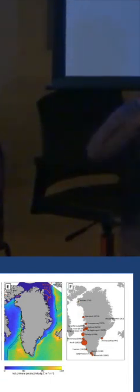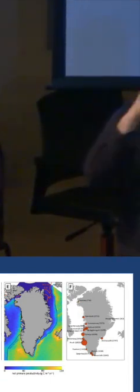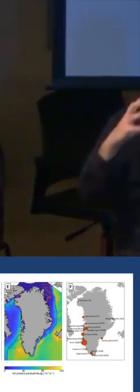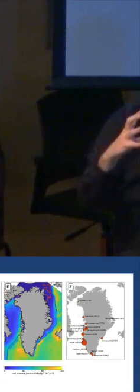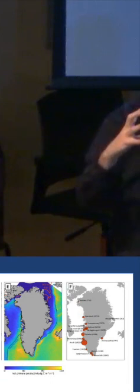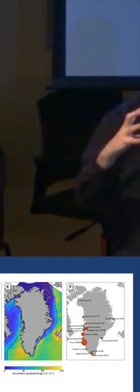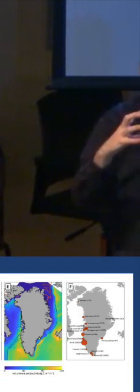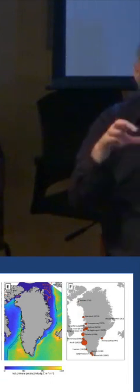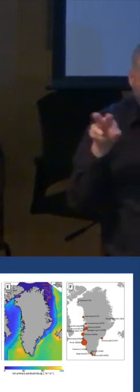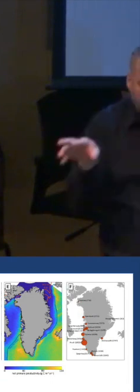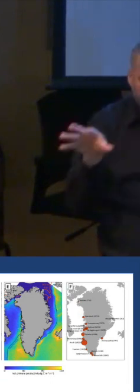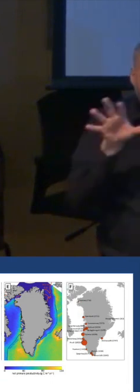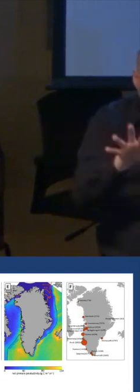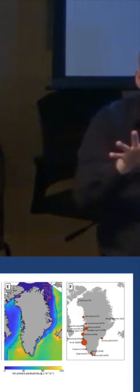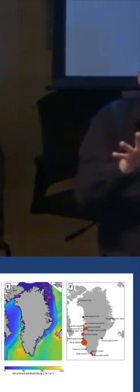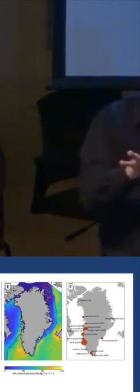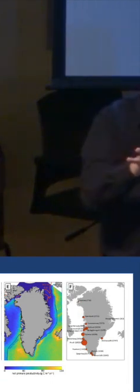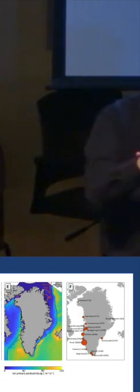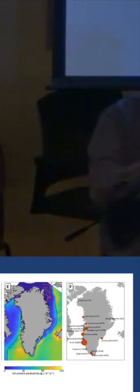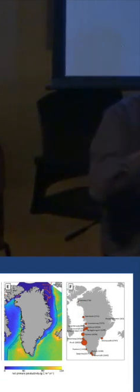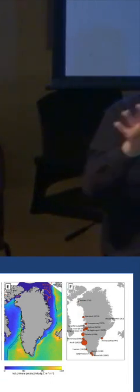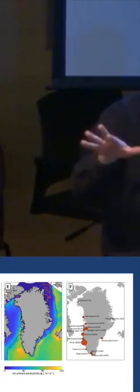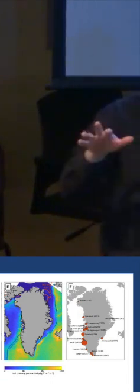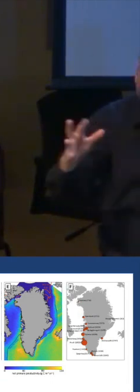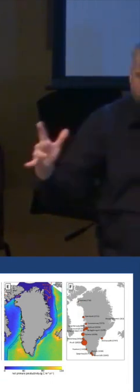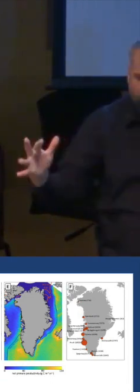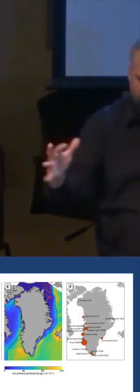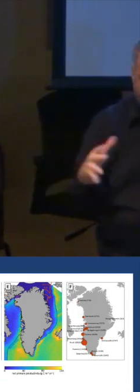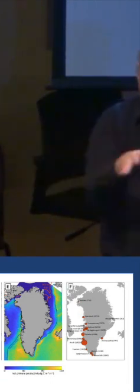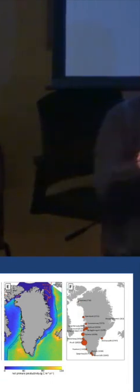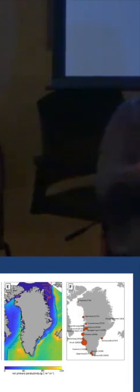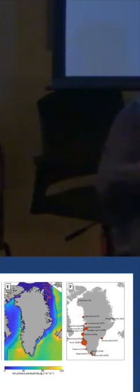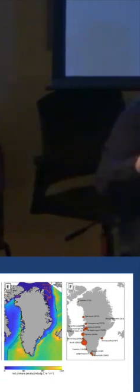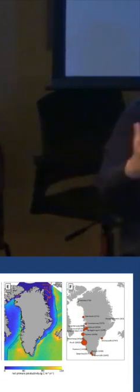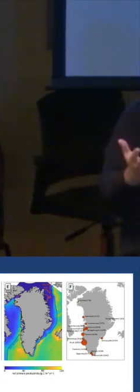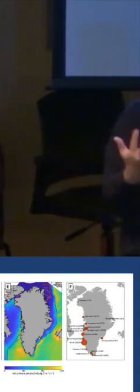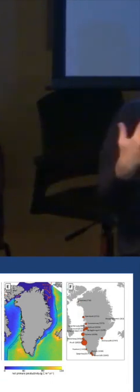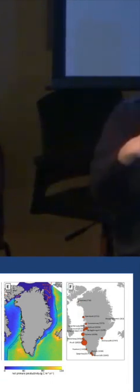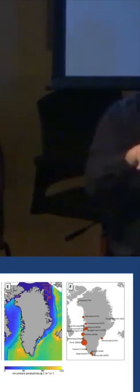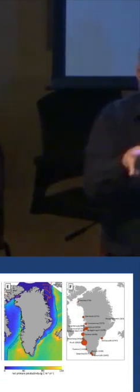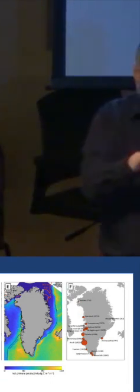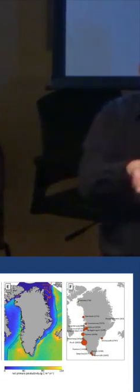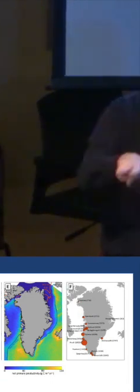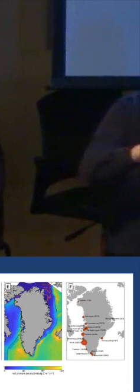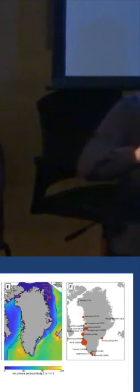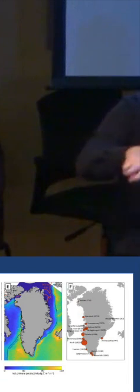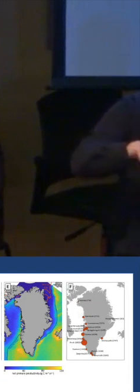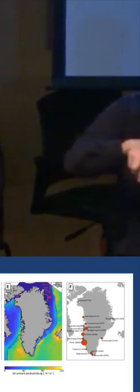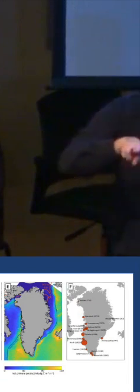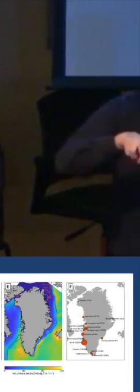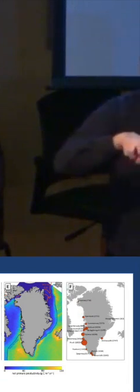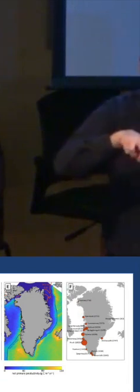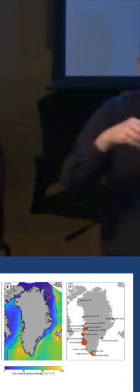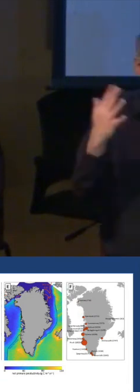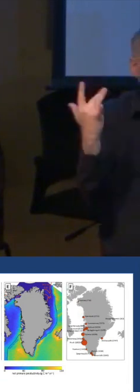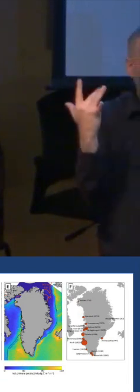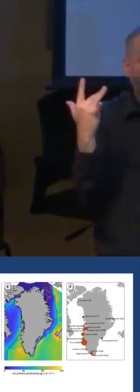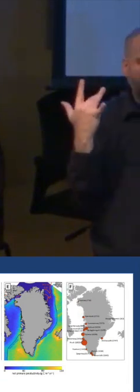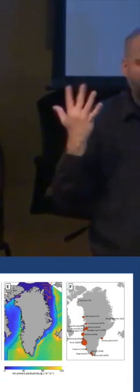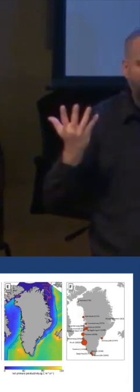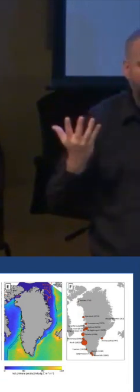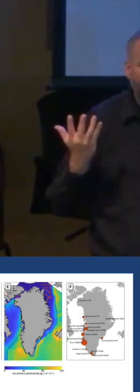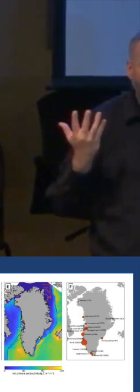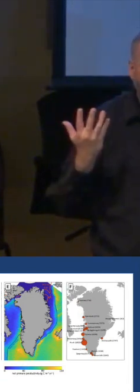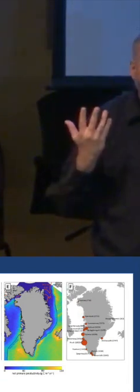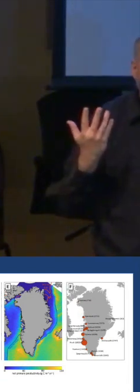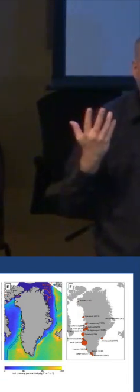together to understand why, for example, the Greenlandic settlements are where they are. So you can